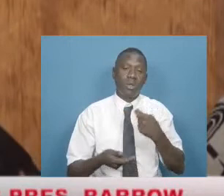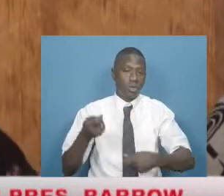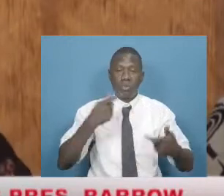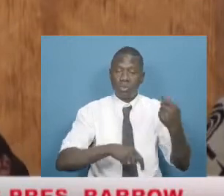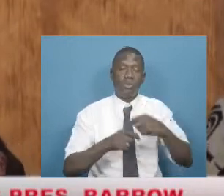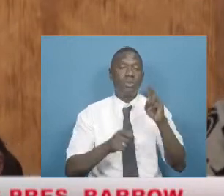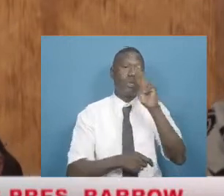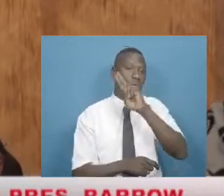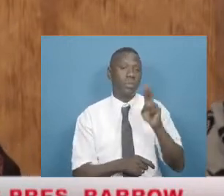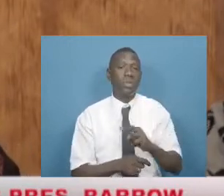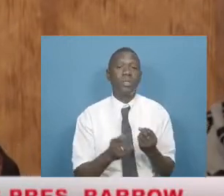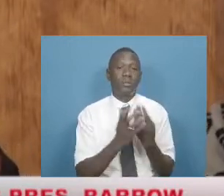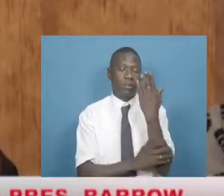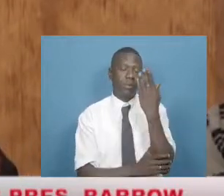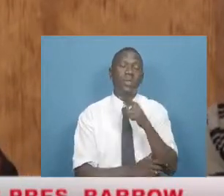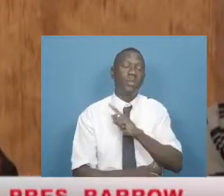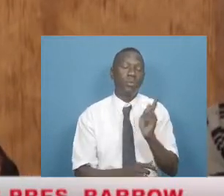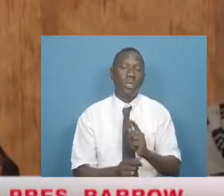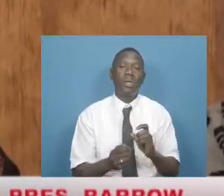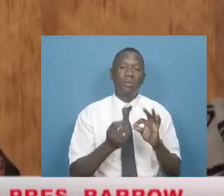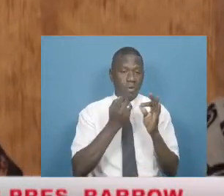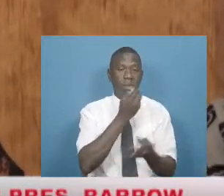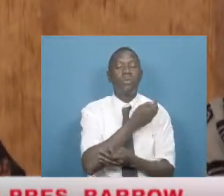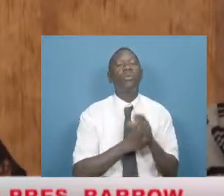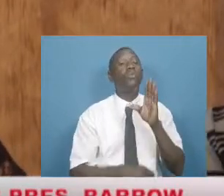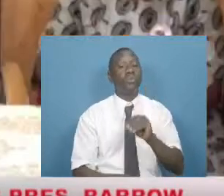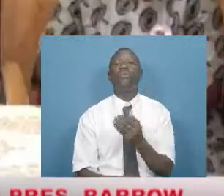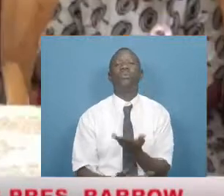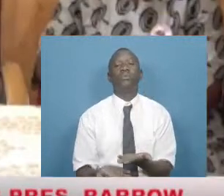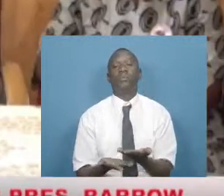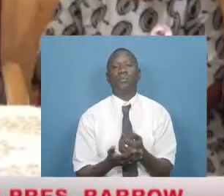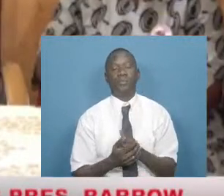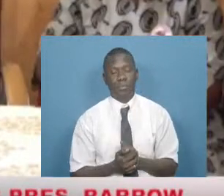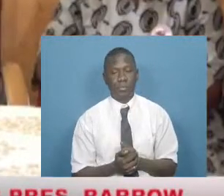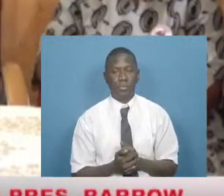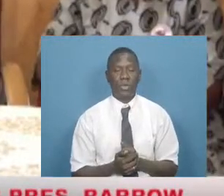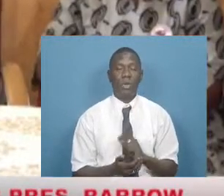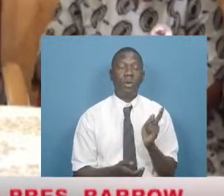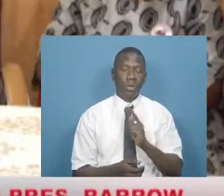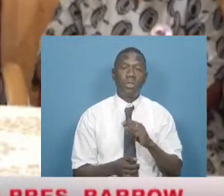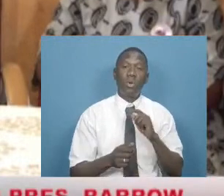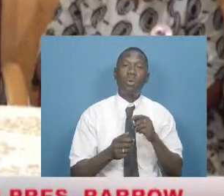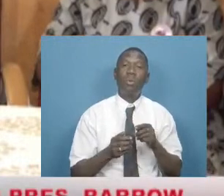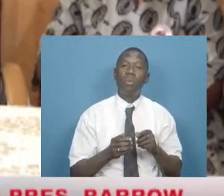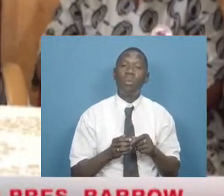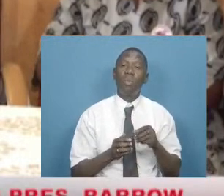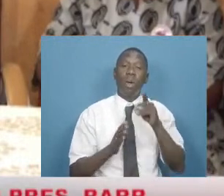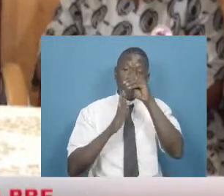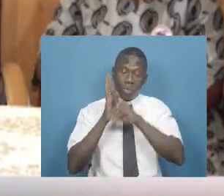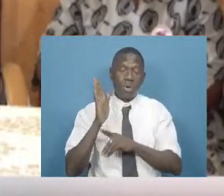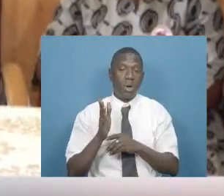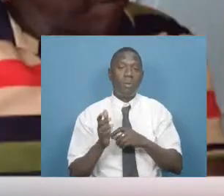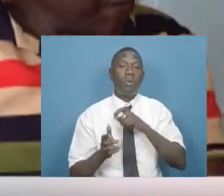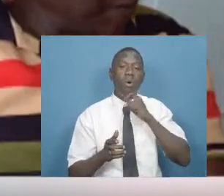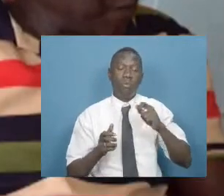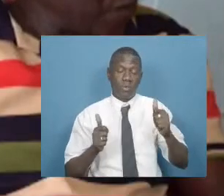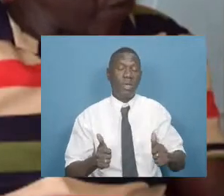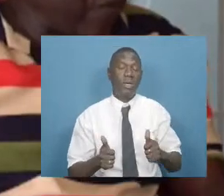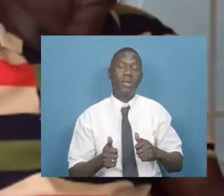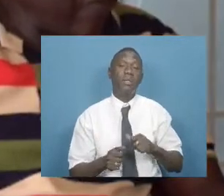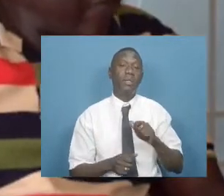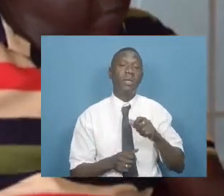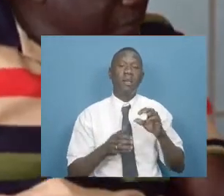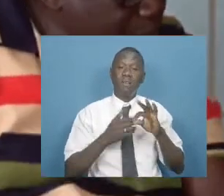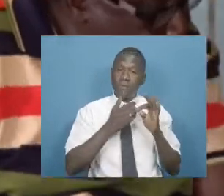national development, and this is what the foundation does. According to the program officer, the Jinkon Foundation has